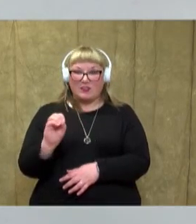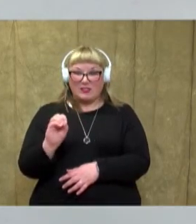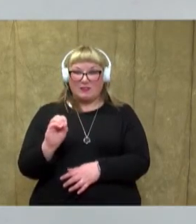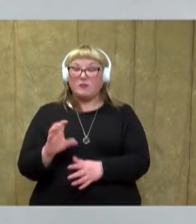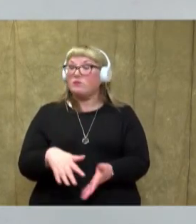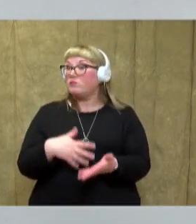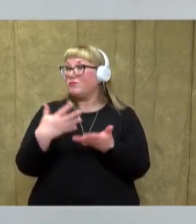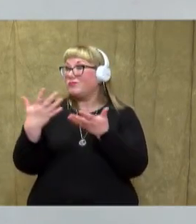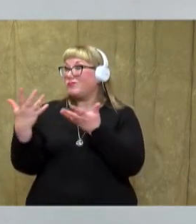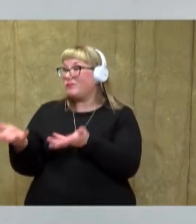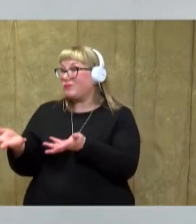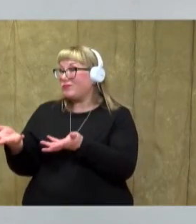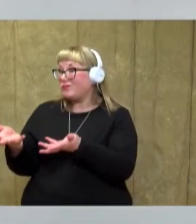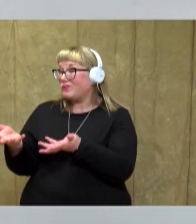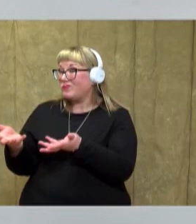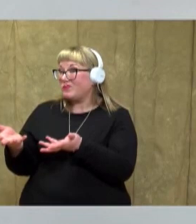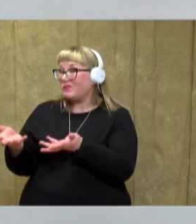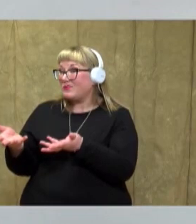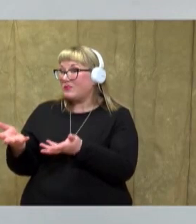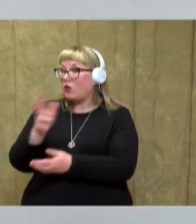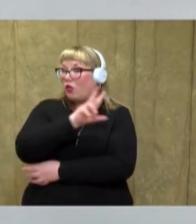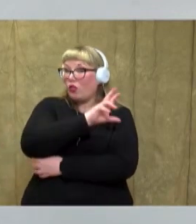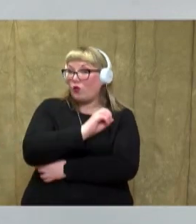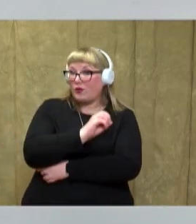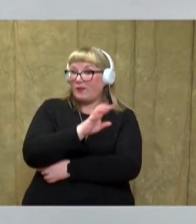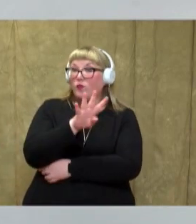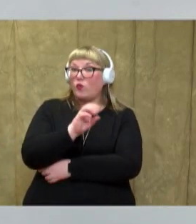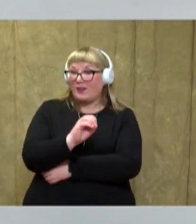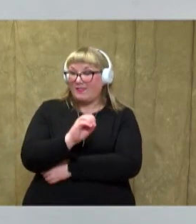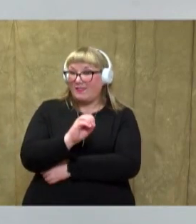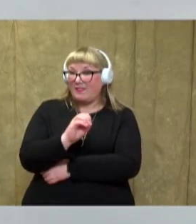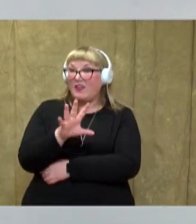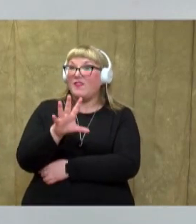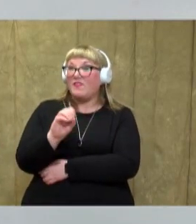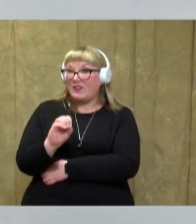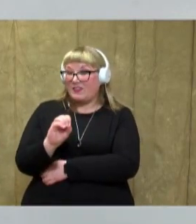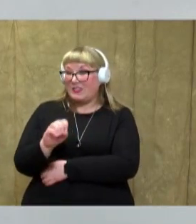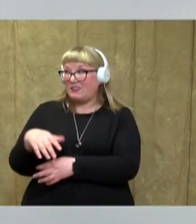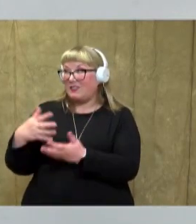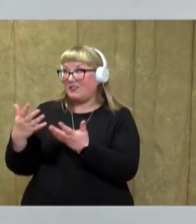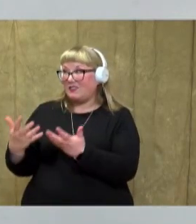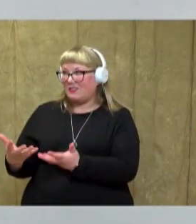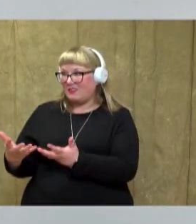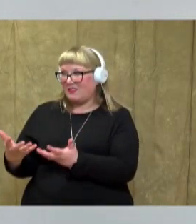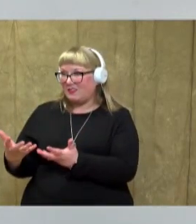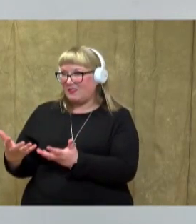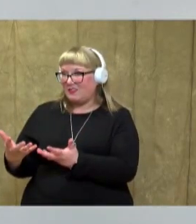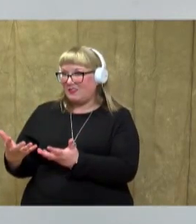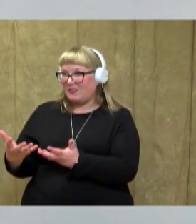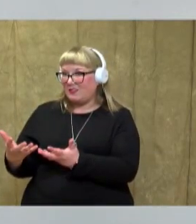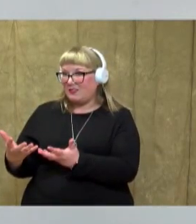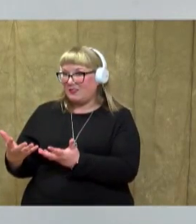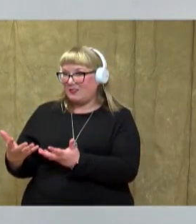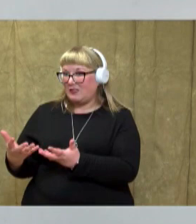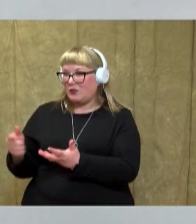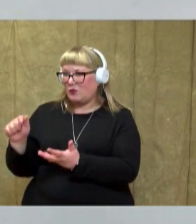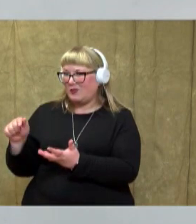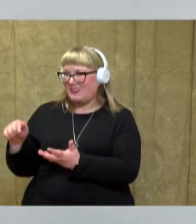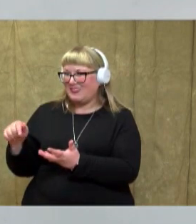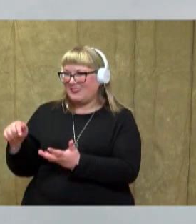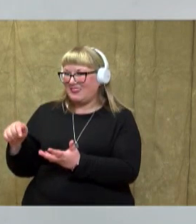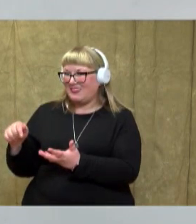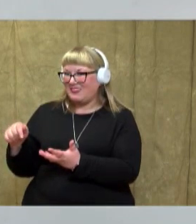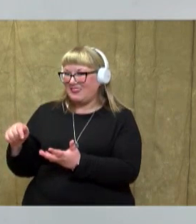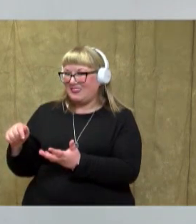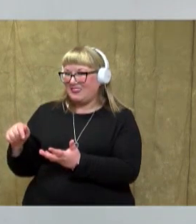Now let's figure out this number. 30, 40, 50. What do you think will go